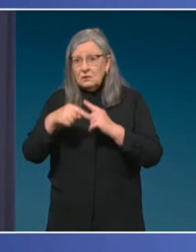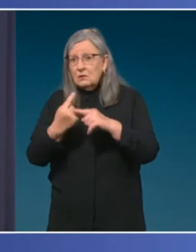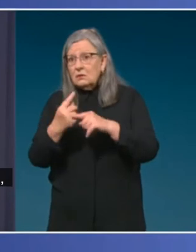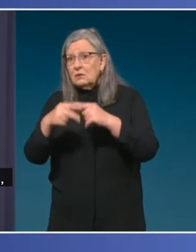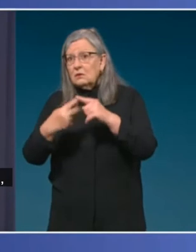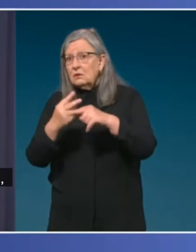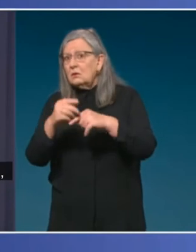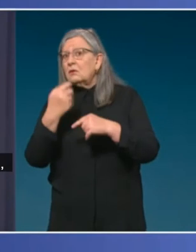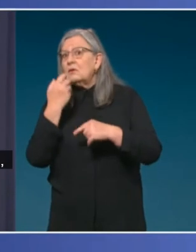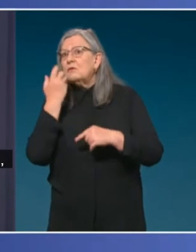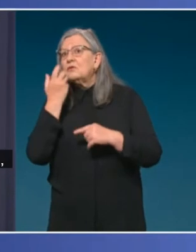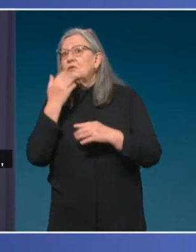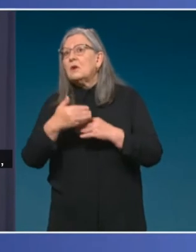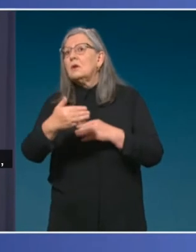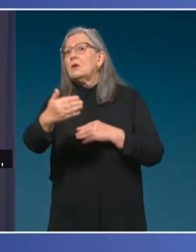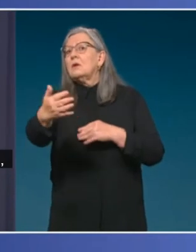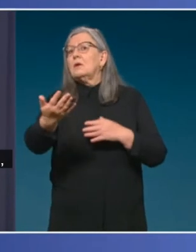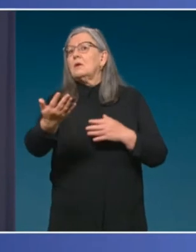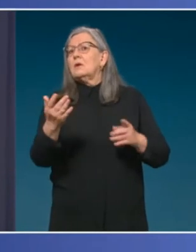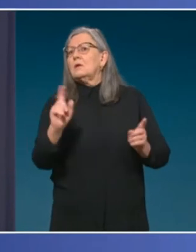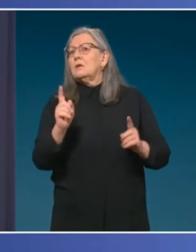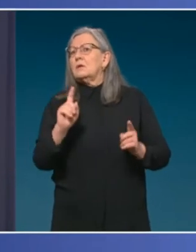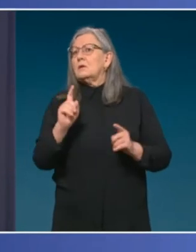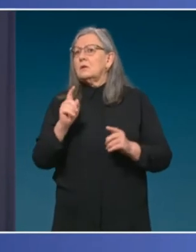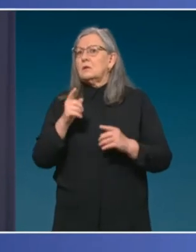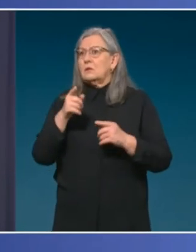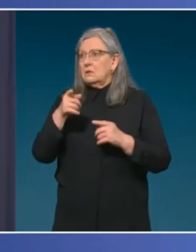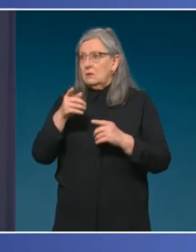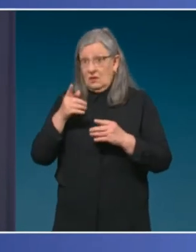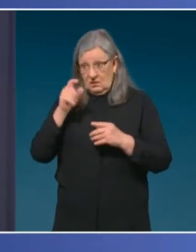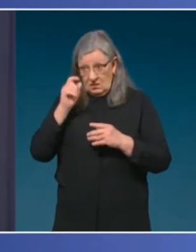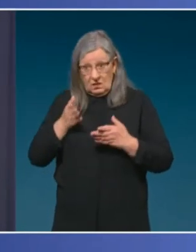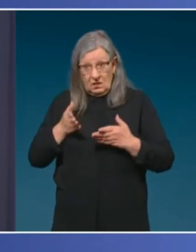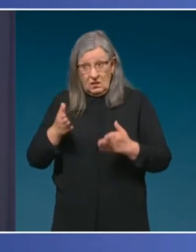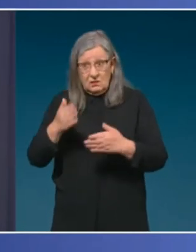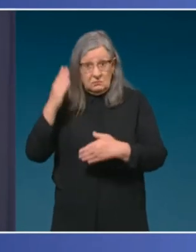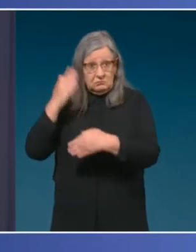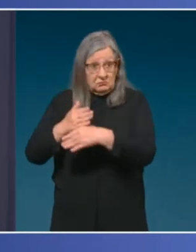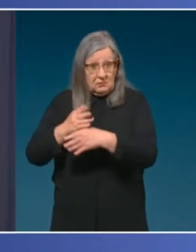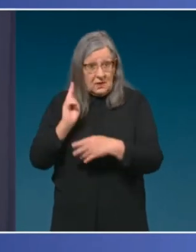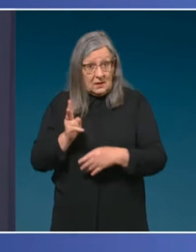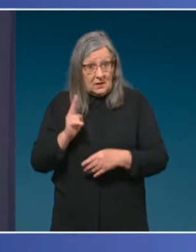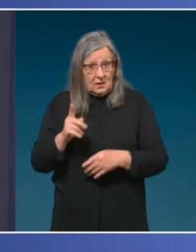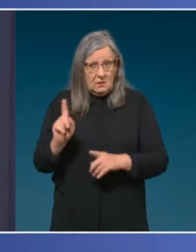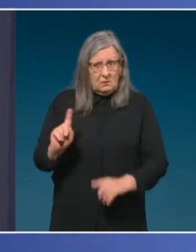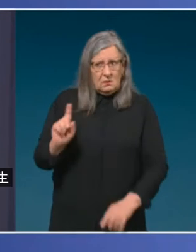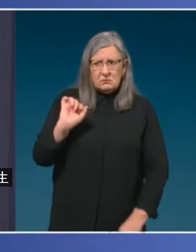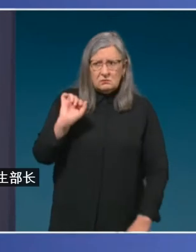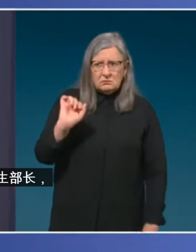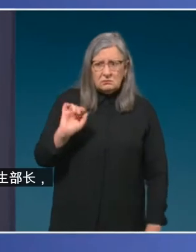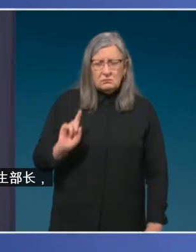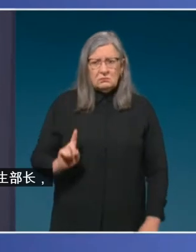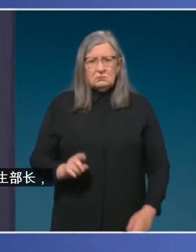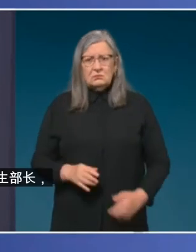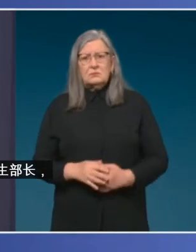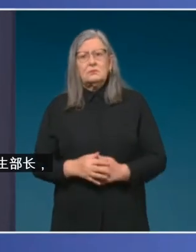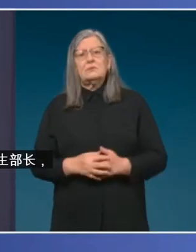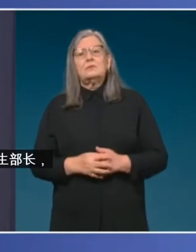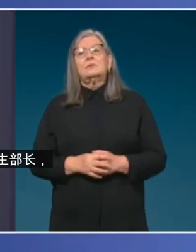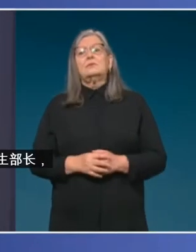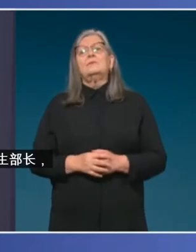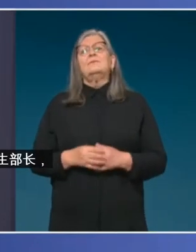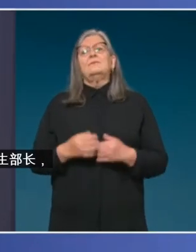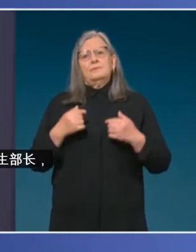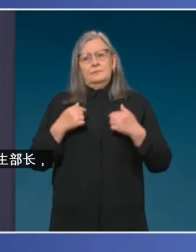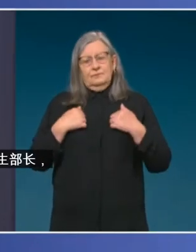how you want to see it used? Sure. So I'm meeting with the health ministers early this afternoon. Professor Kelly